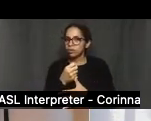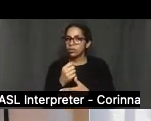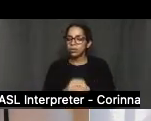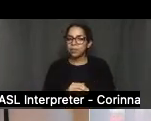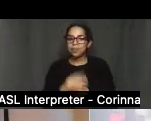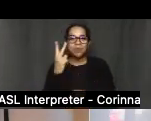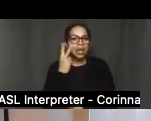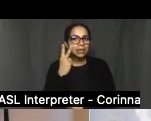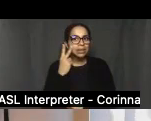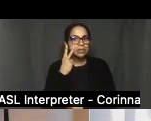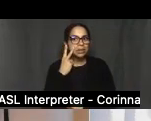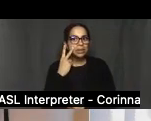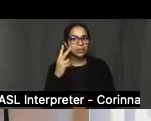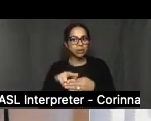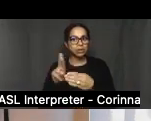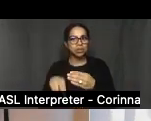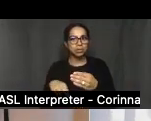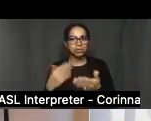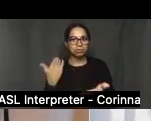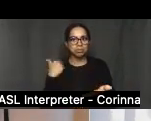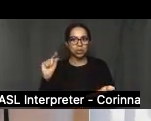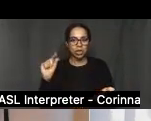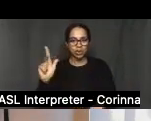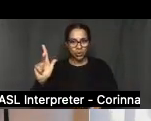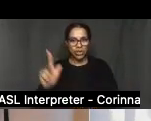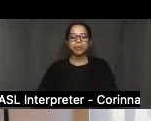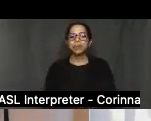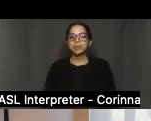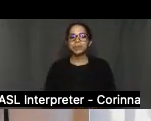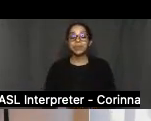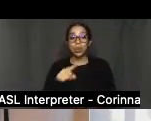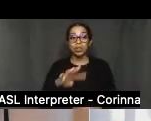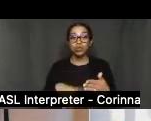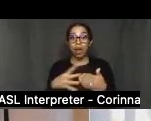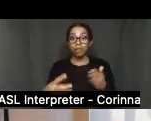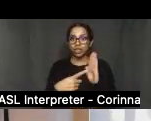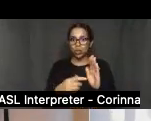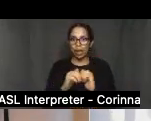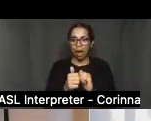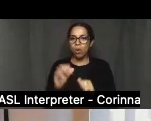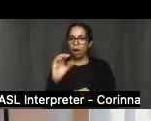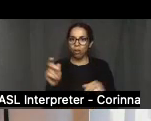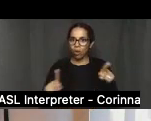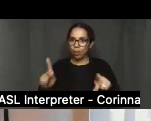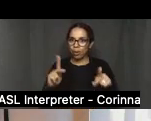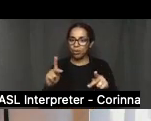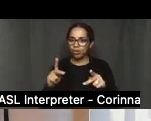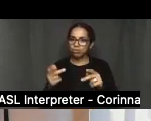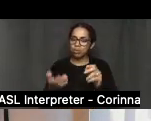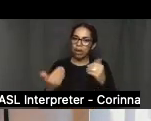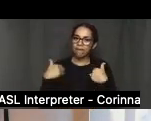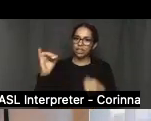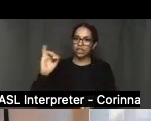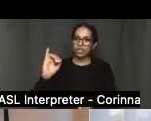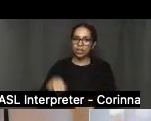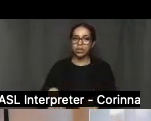found in 2023. So this graph shows how Coloradans get covered. The bottom bar is 2019, we have